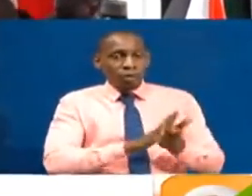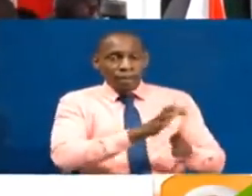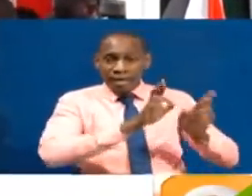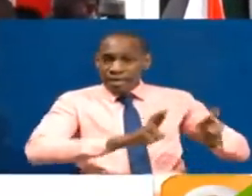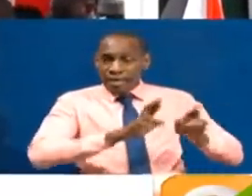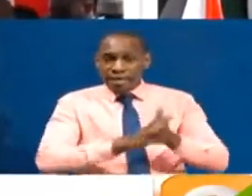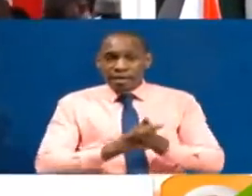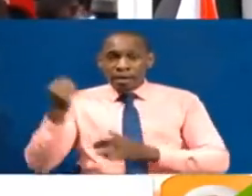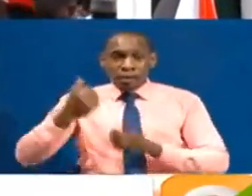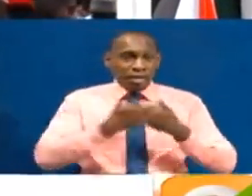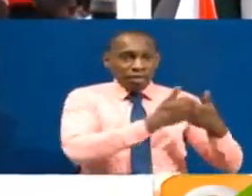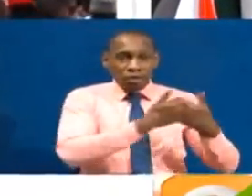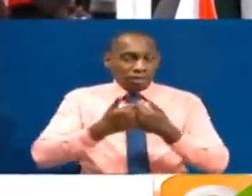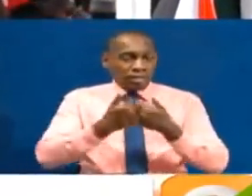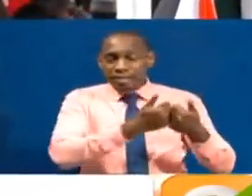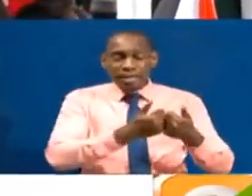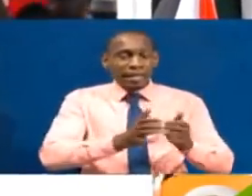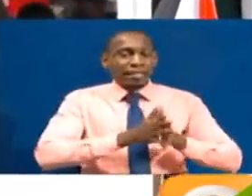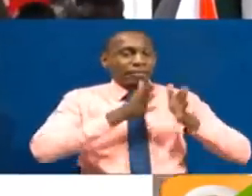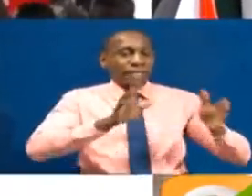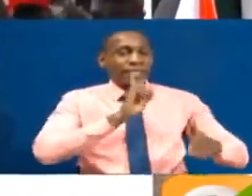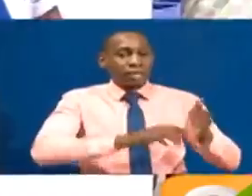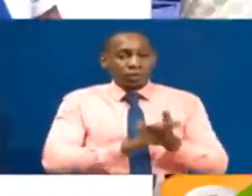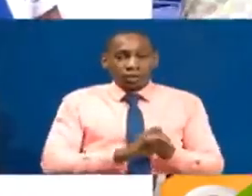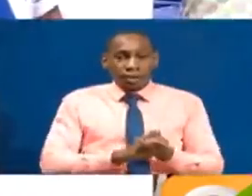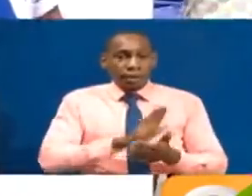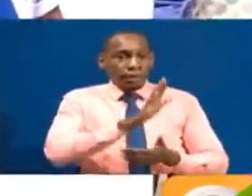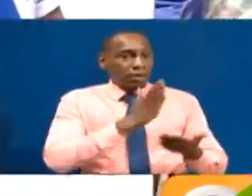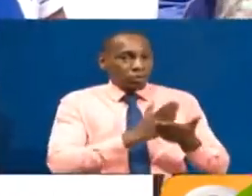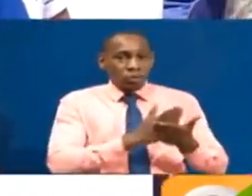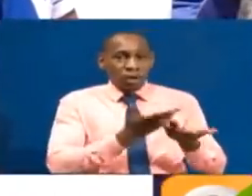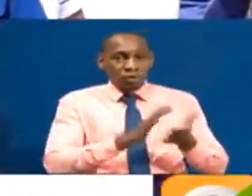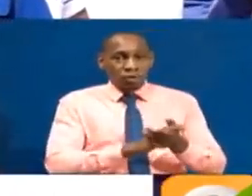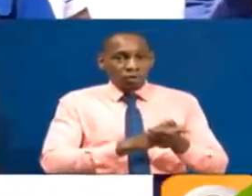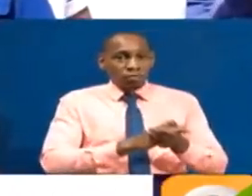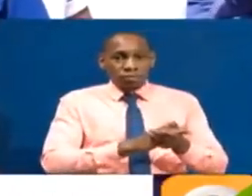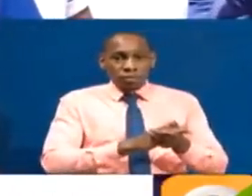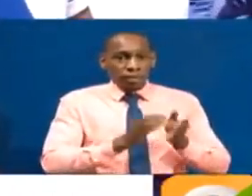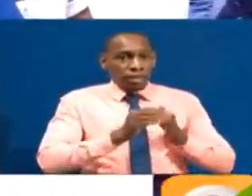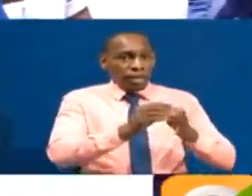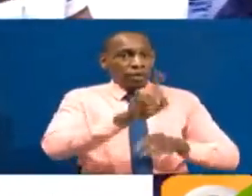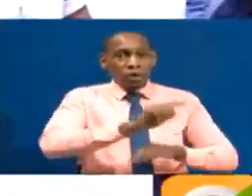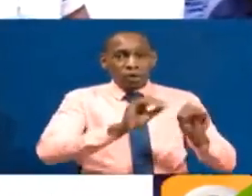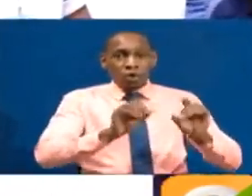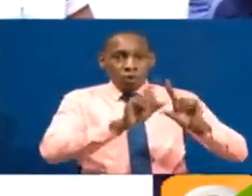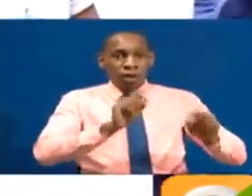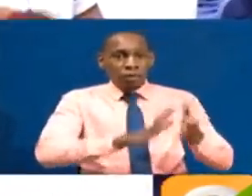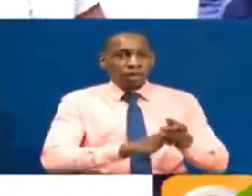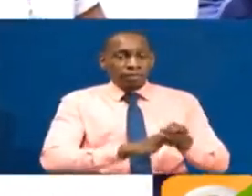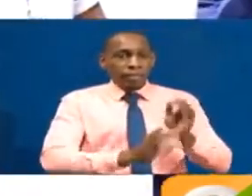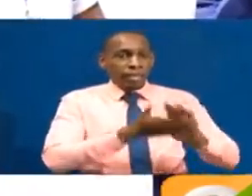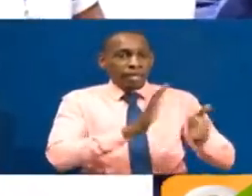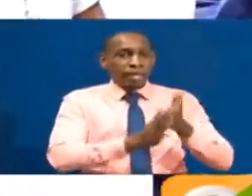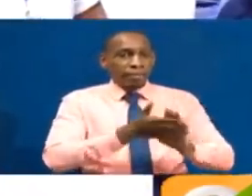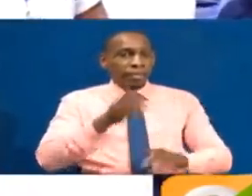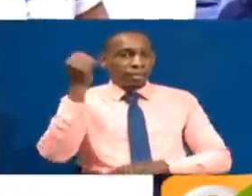for a political battle of their lives, saying theirs will not be misled by what he termed empty